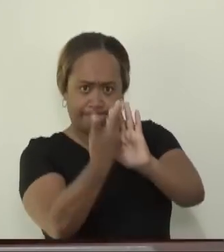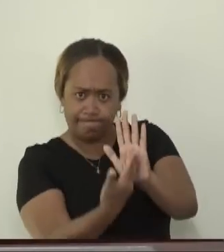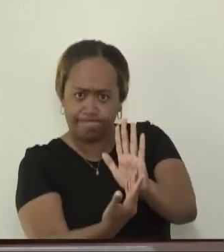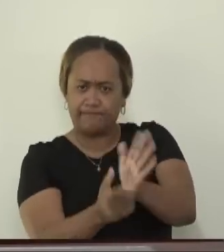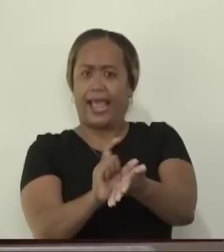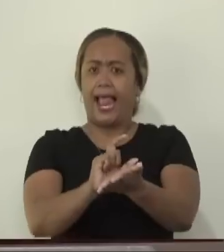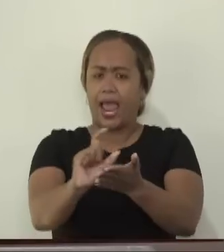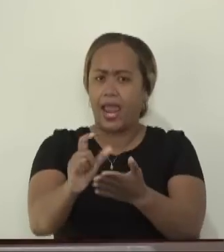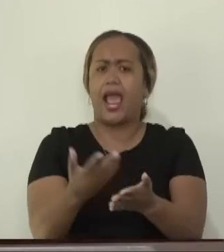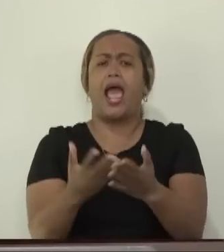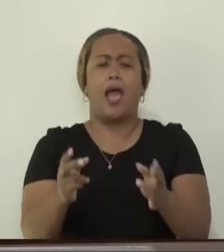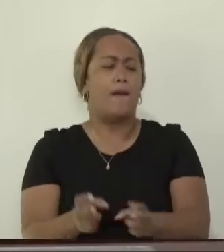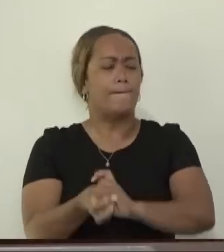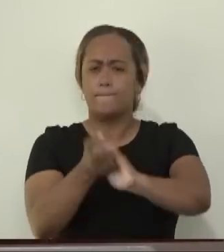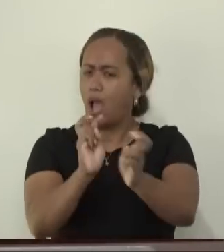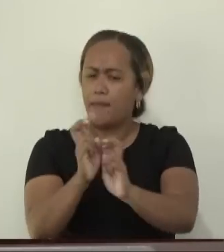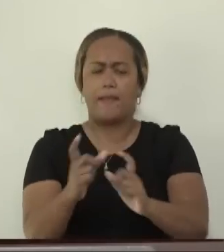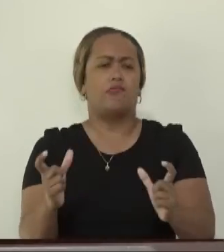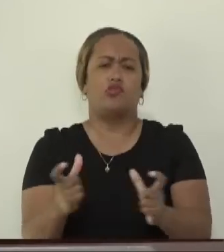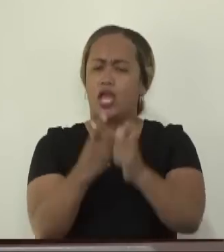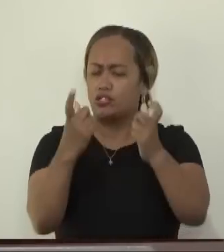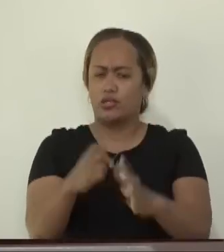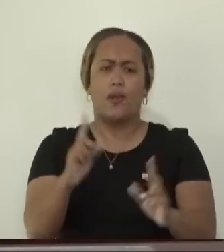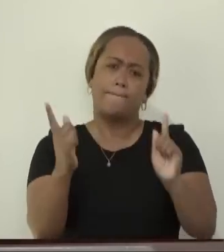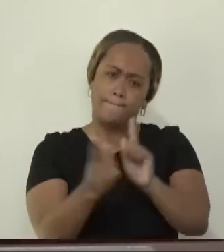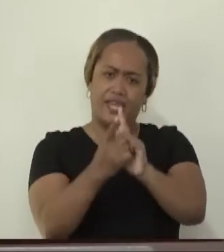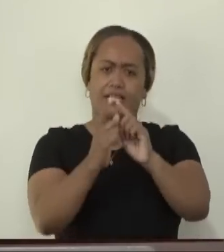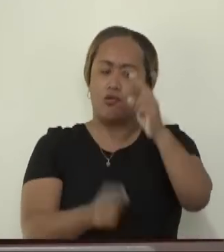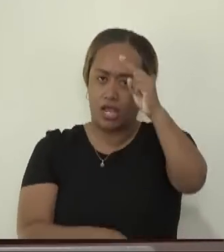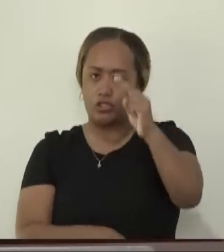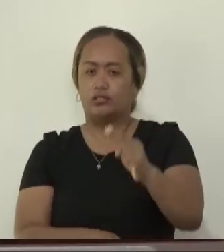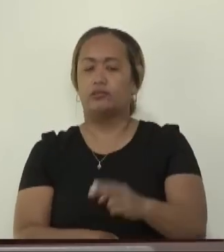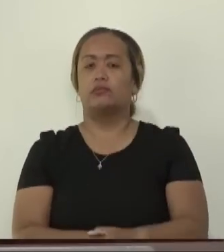clarity problems and challenges that are facing our nation.